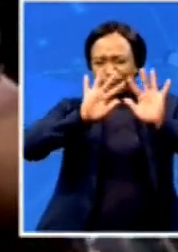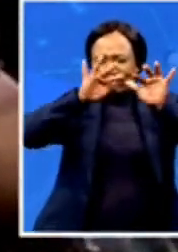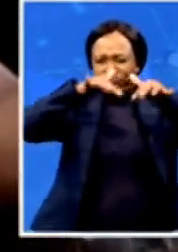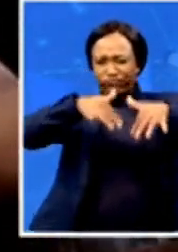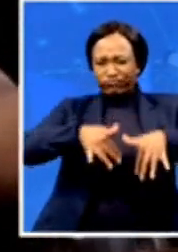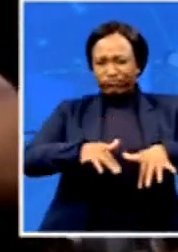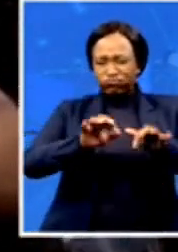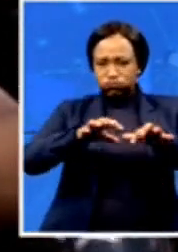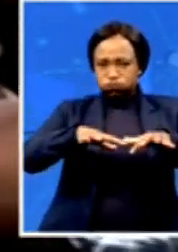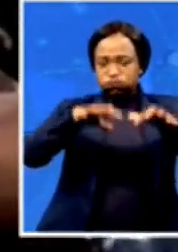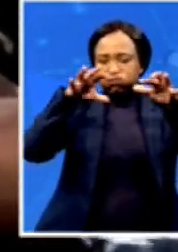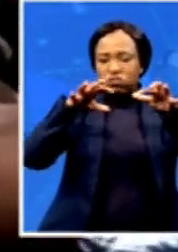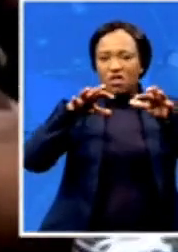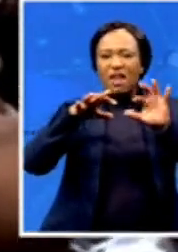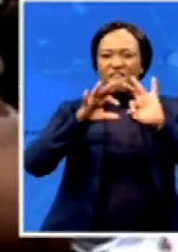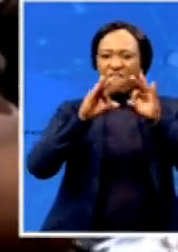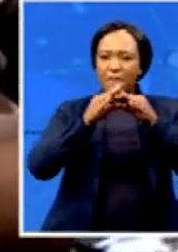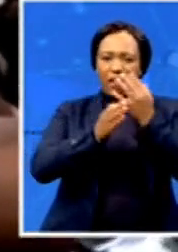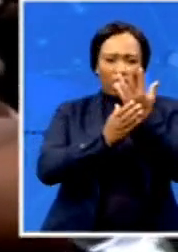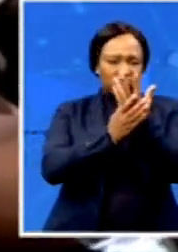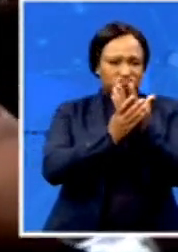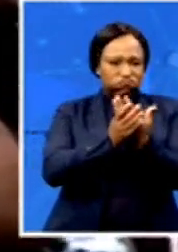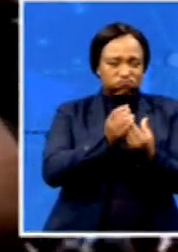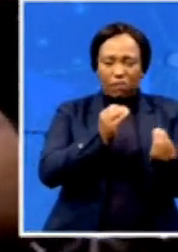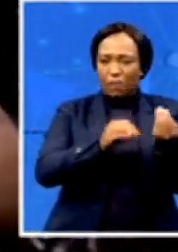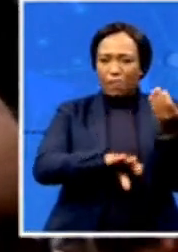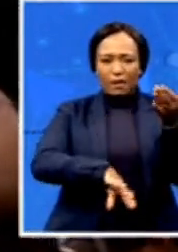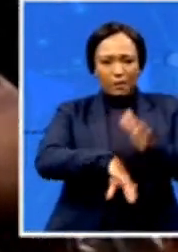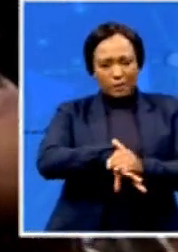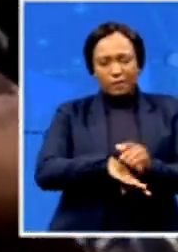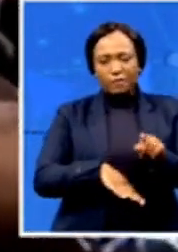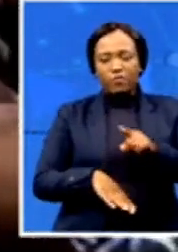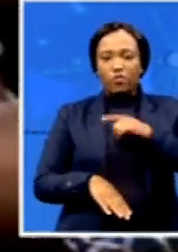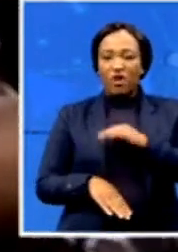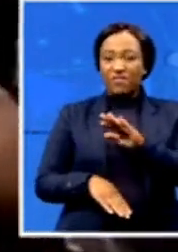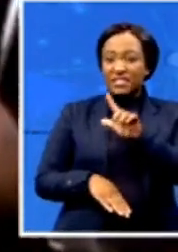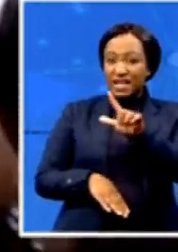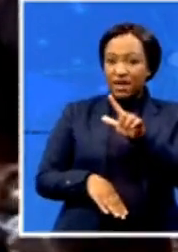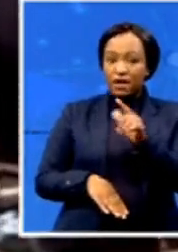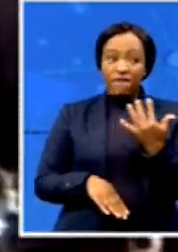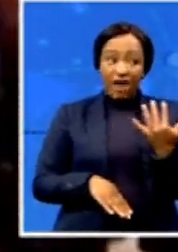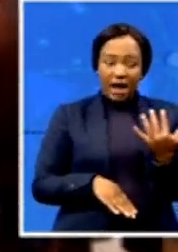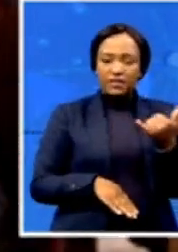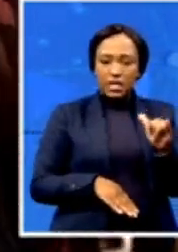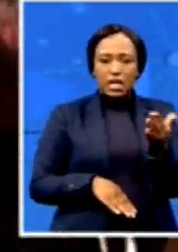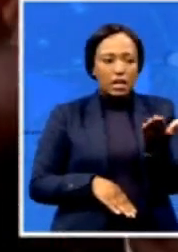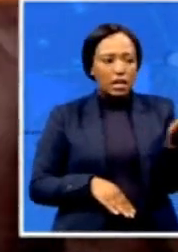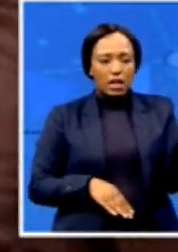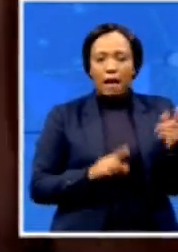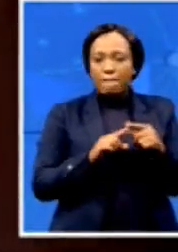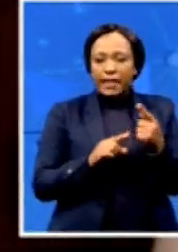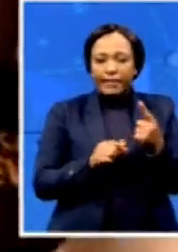our records, as it stands, 57 and 5 are still unaccounted for. Okay. This the MEC